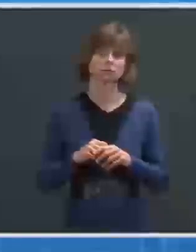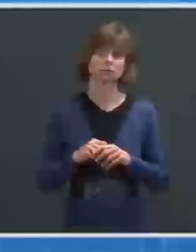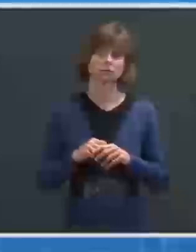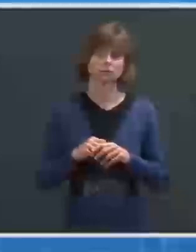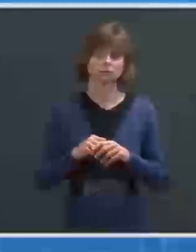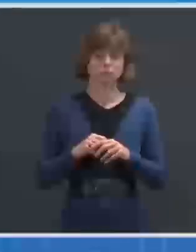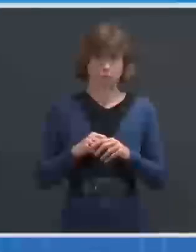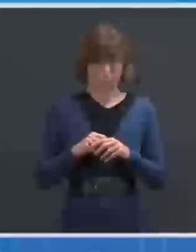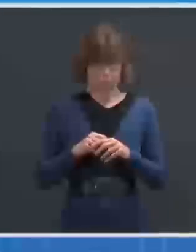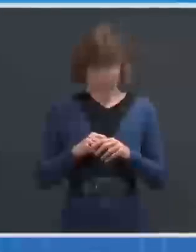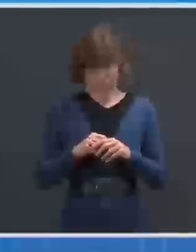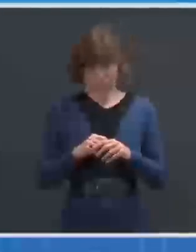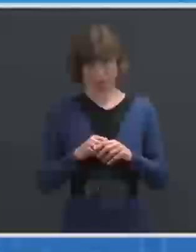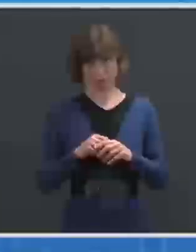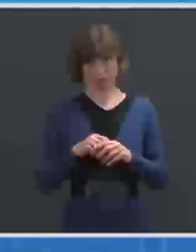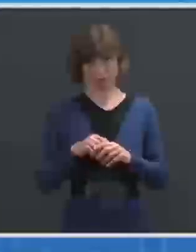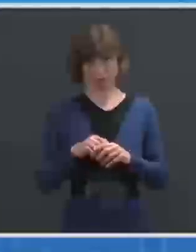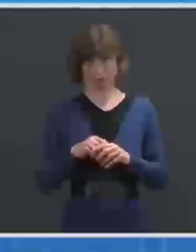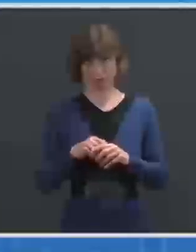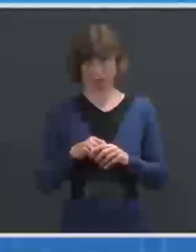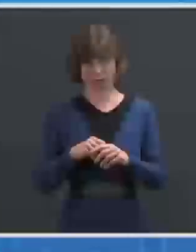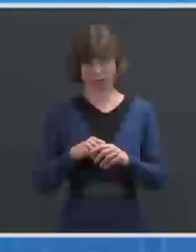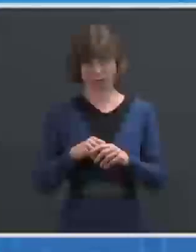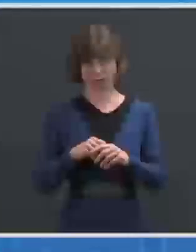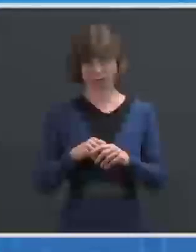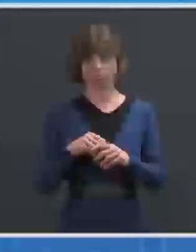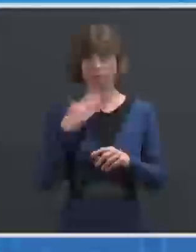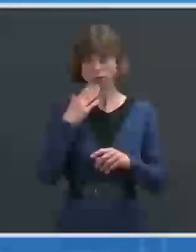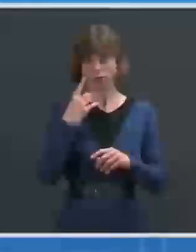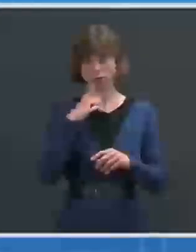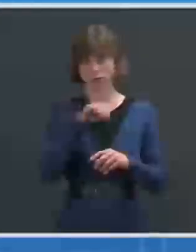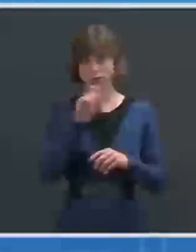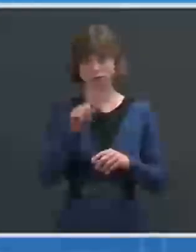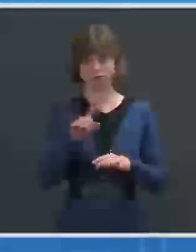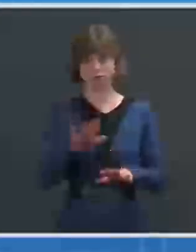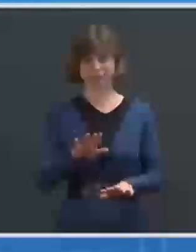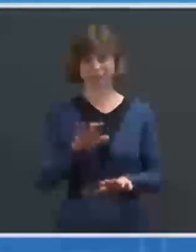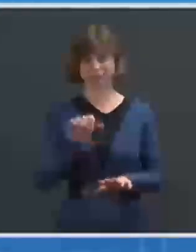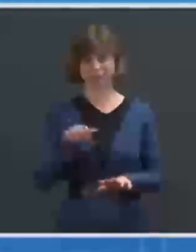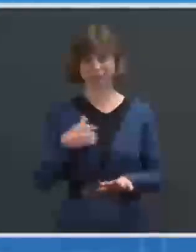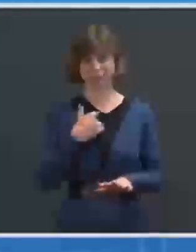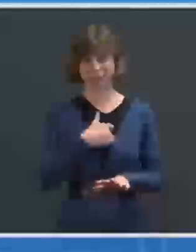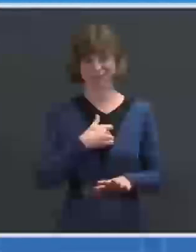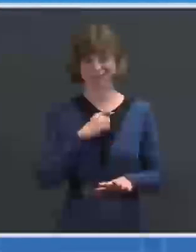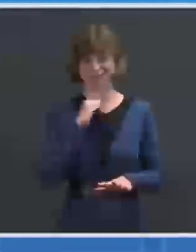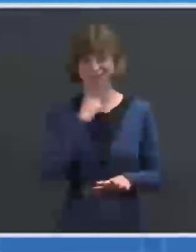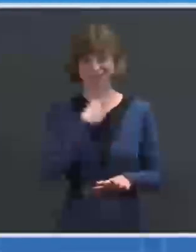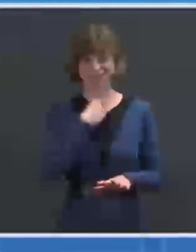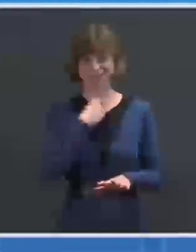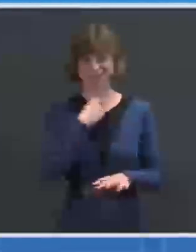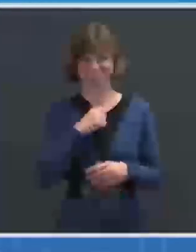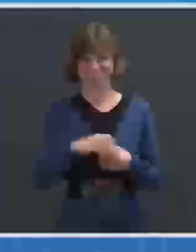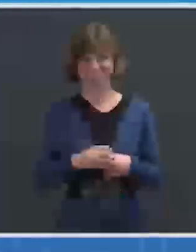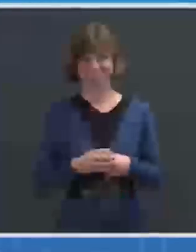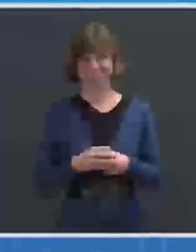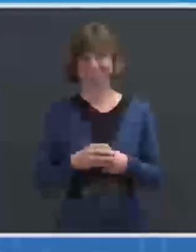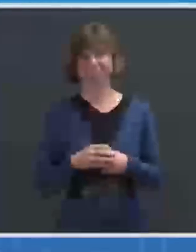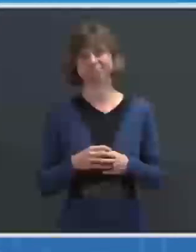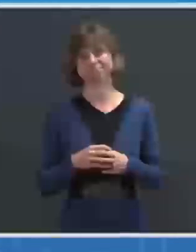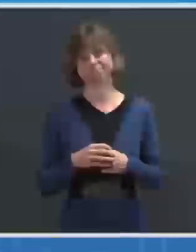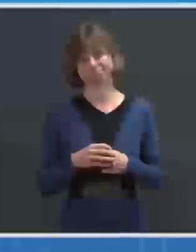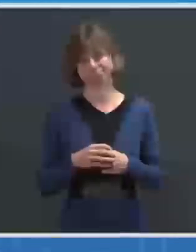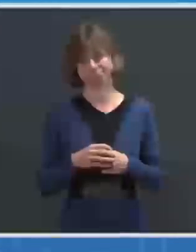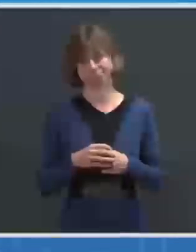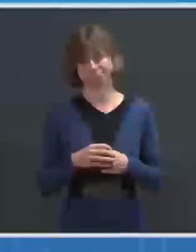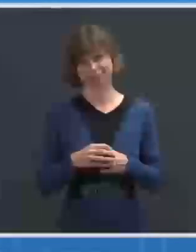Hey, thanks for taking the question. Sorry, let me just mute this TV here. Apologies. I'm hoping you could address some of the